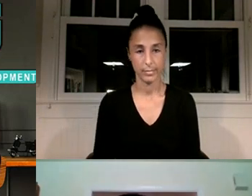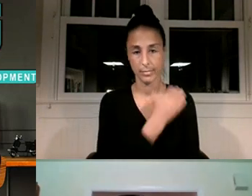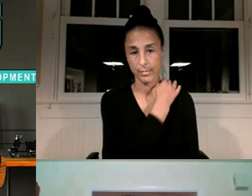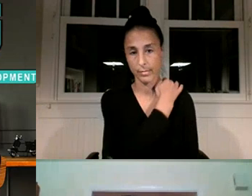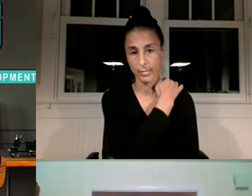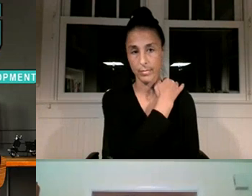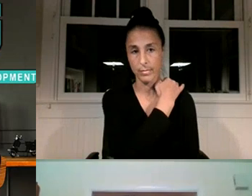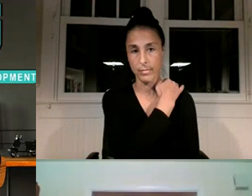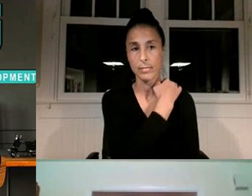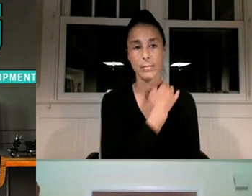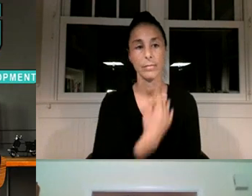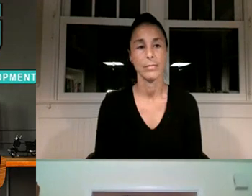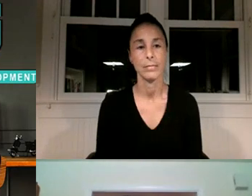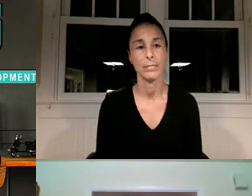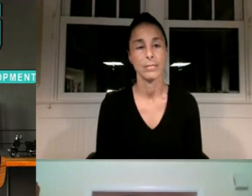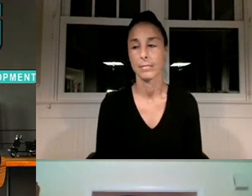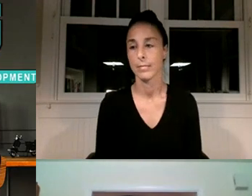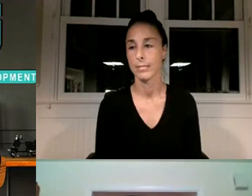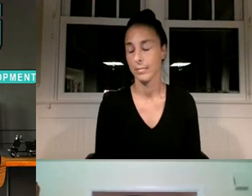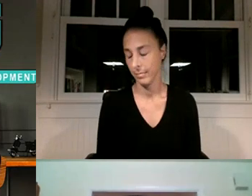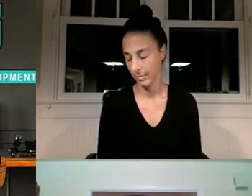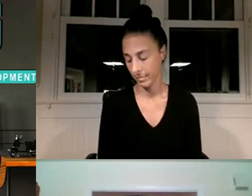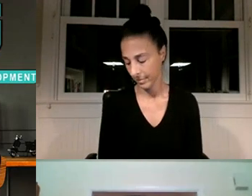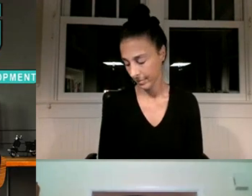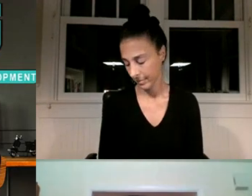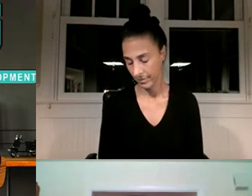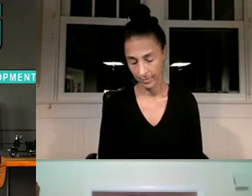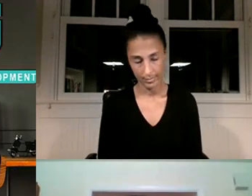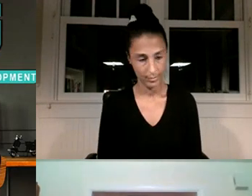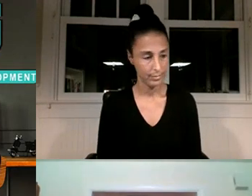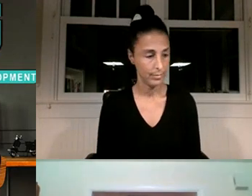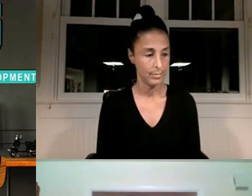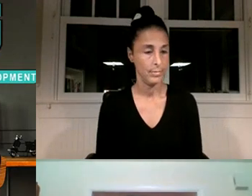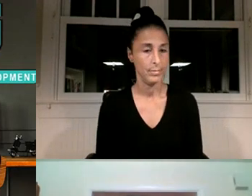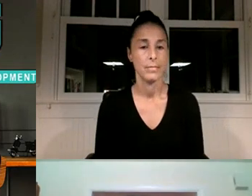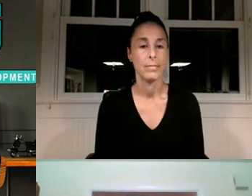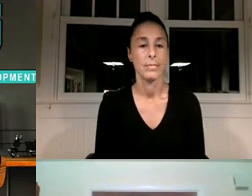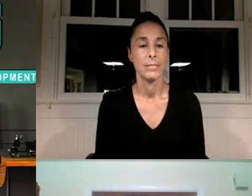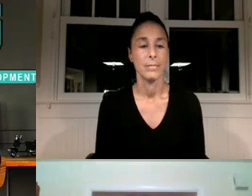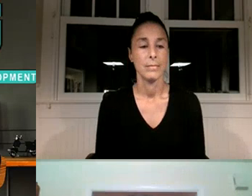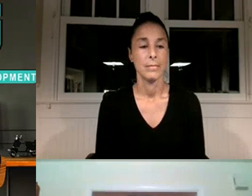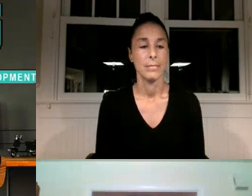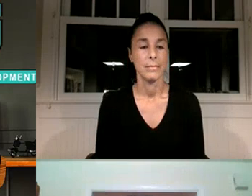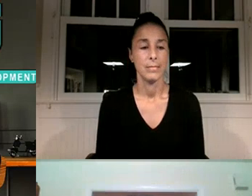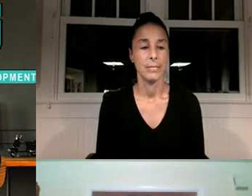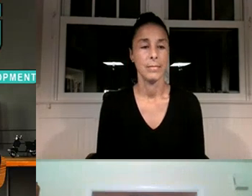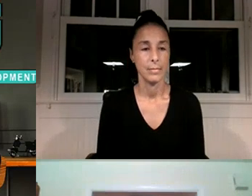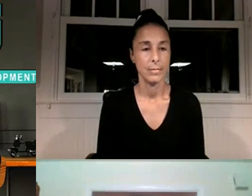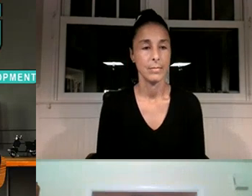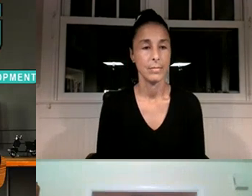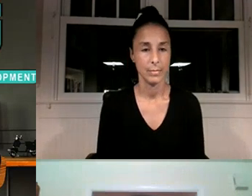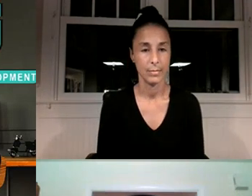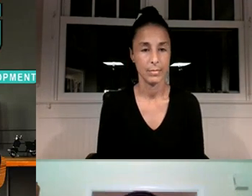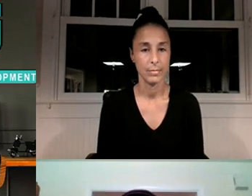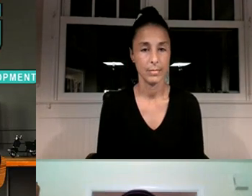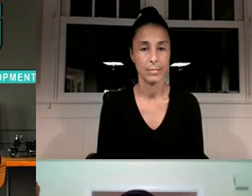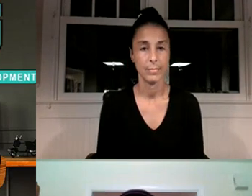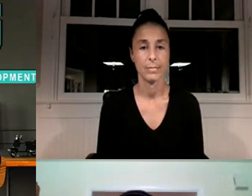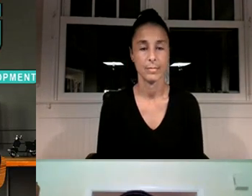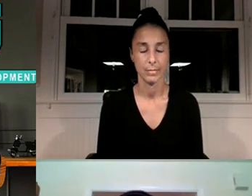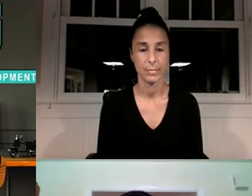going to be possible to find a retail presence there that would be appropriate, given that there hasn't